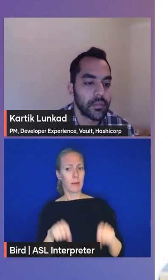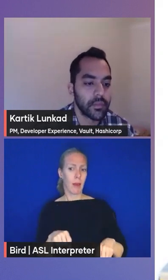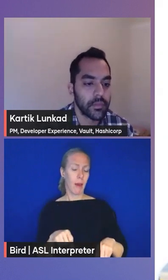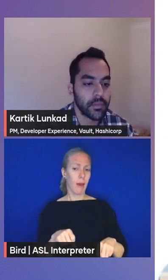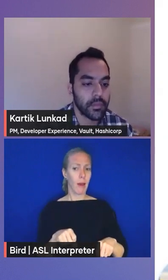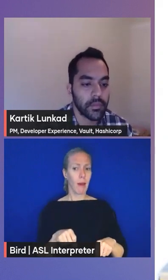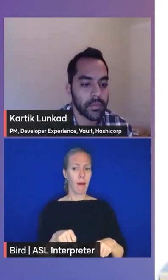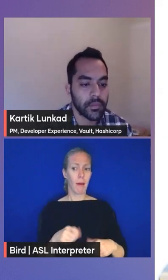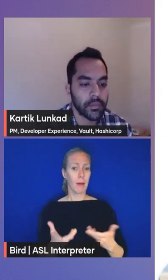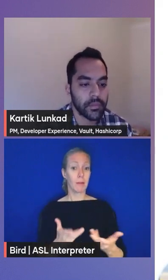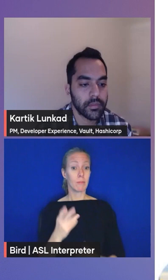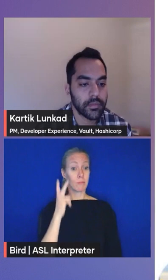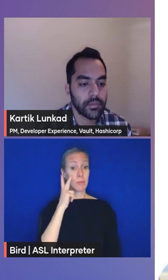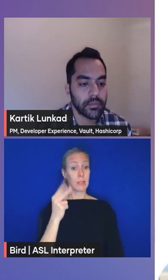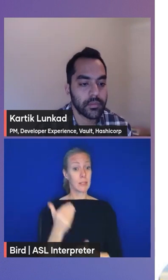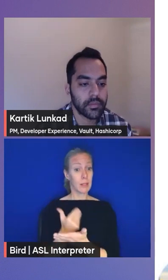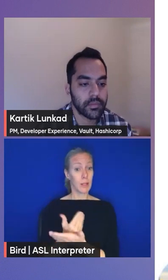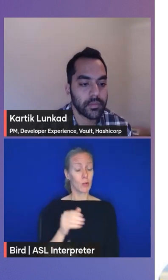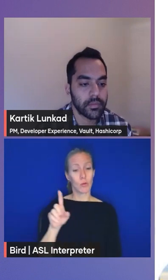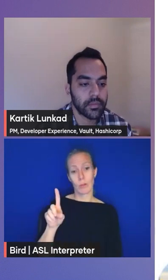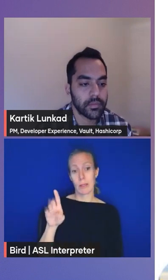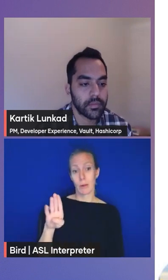the new database engine.